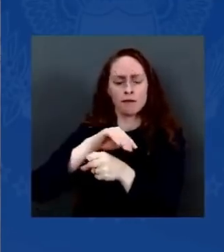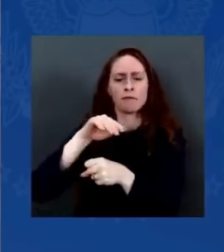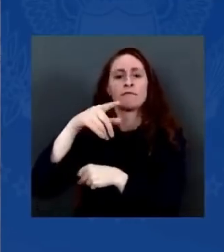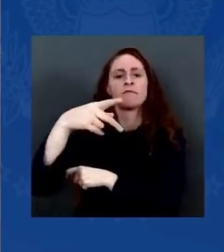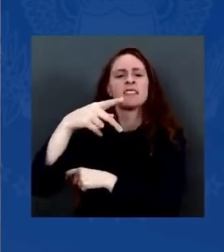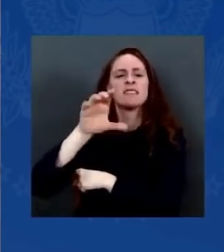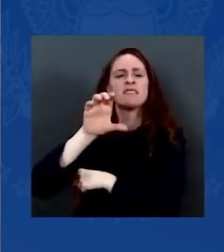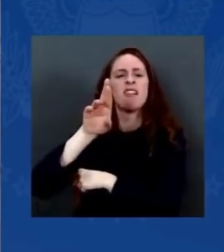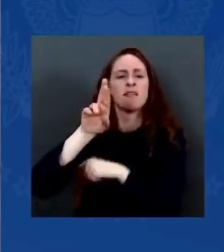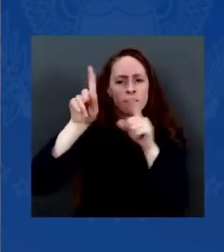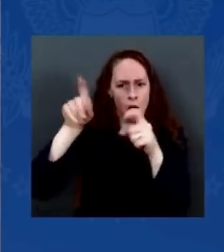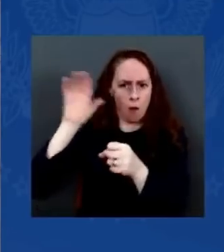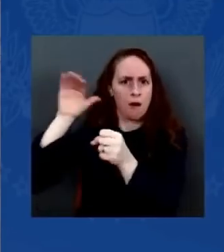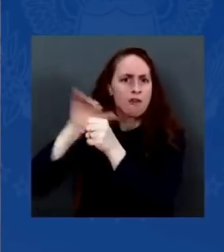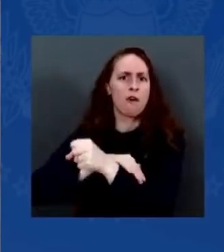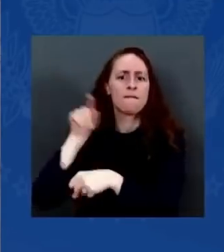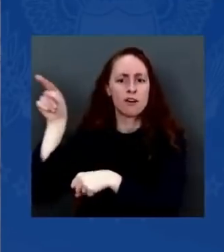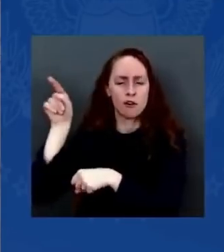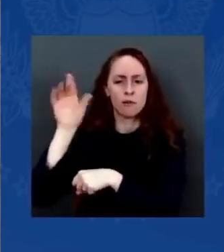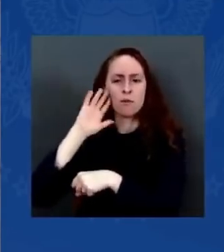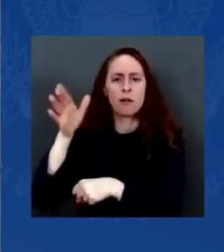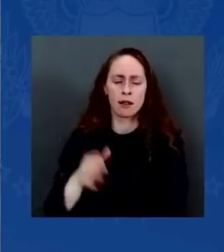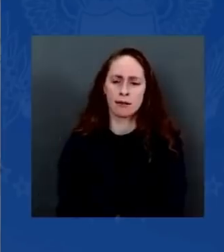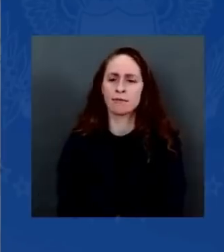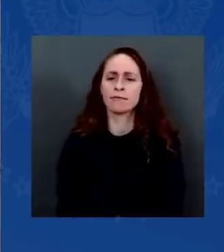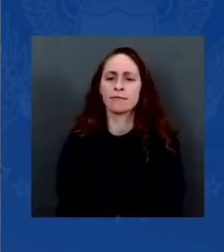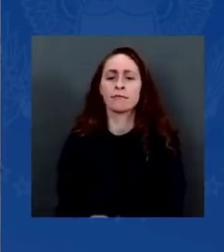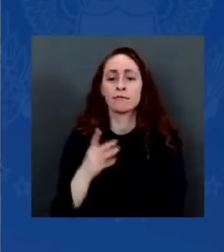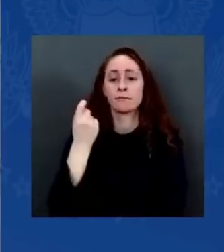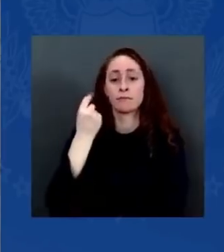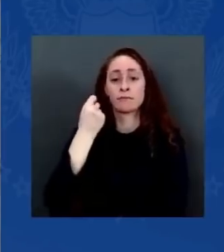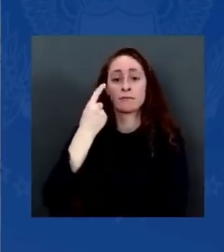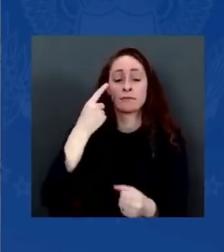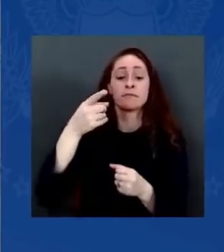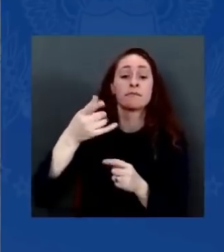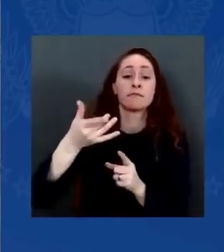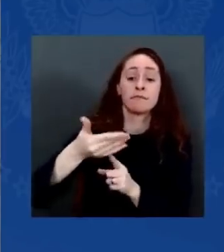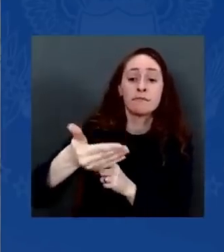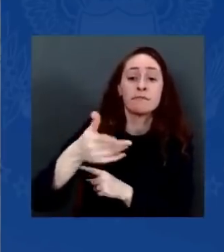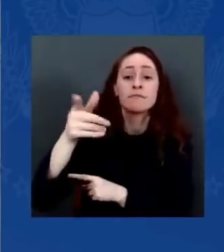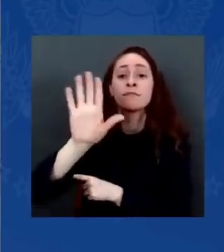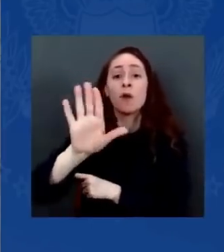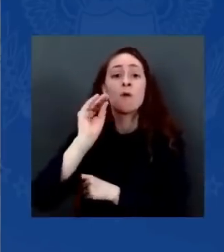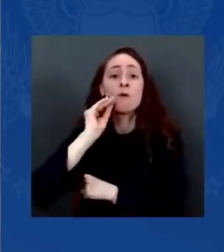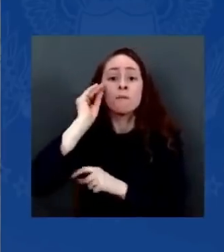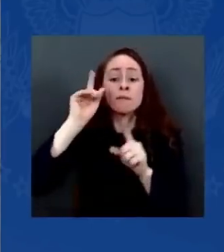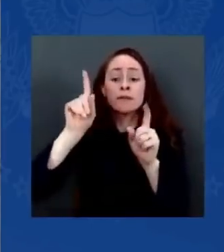private insurance will also cover at-home testing. So you can order a test online and get